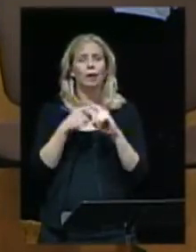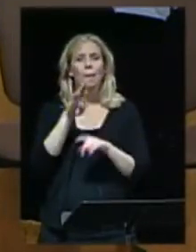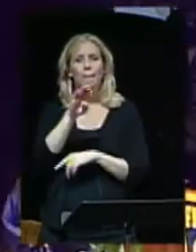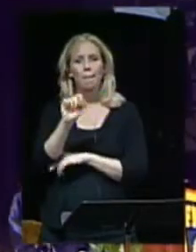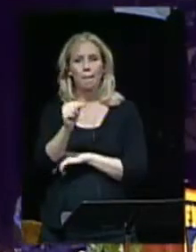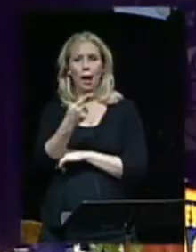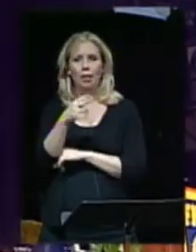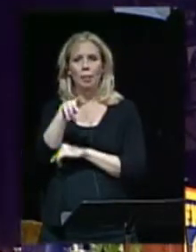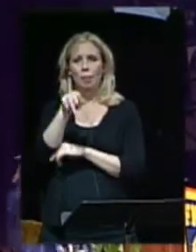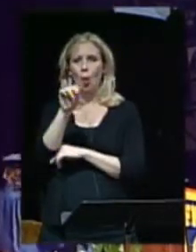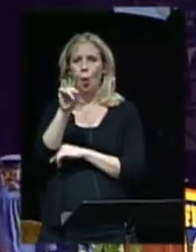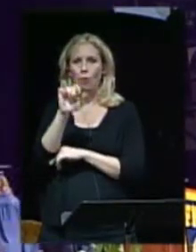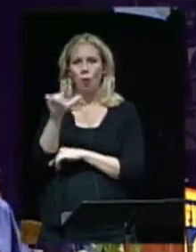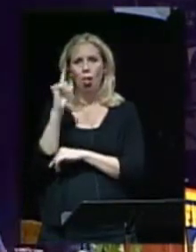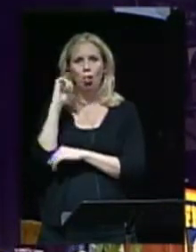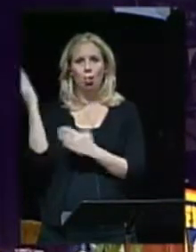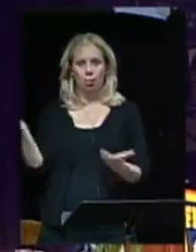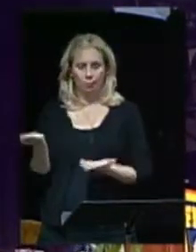podium.